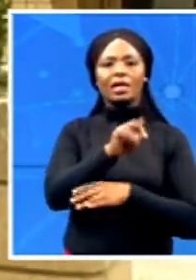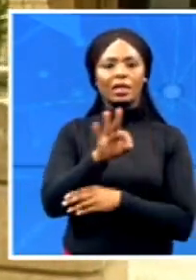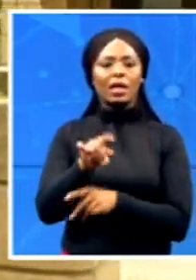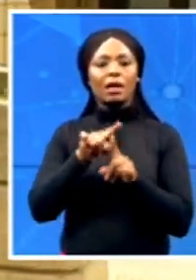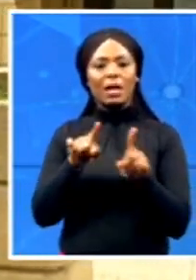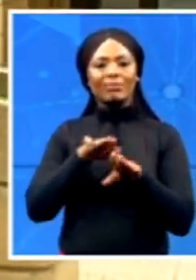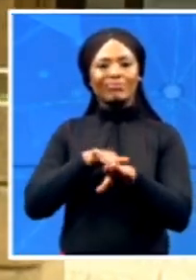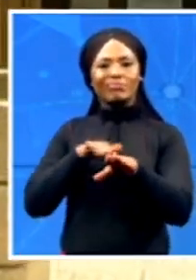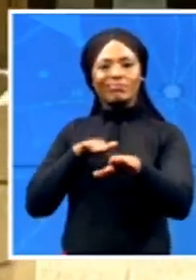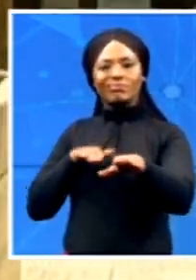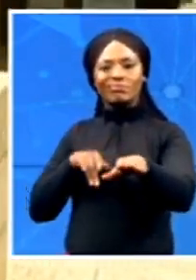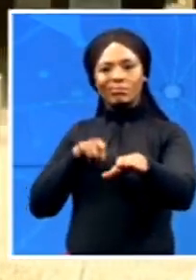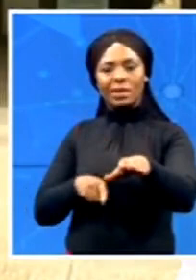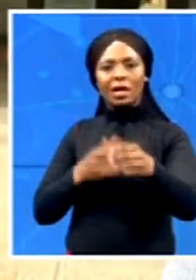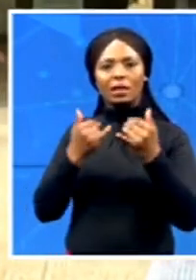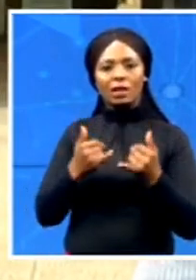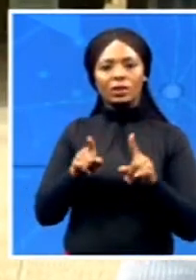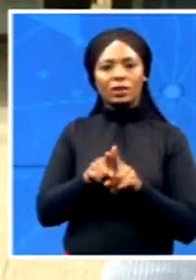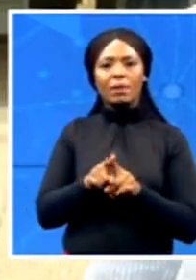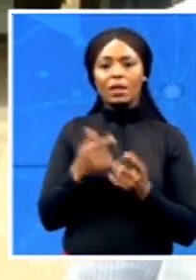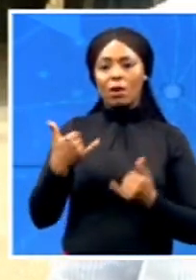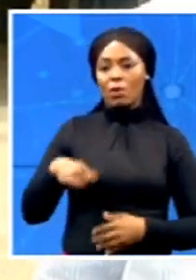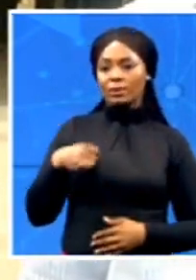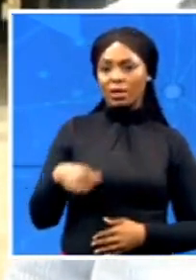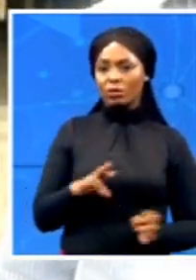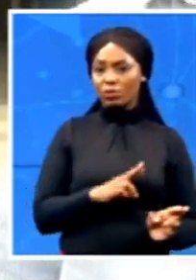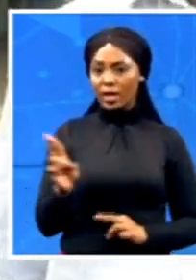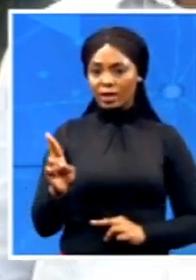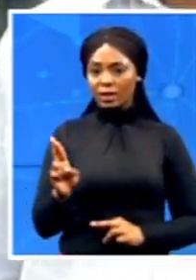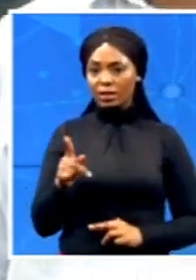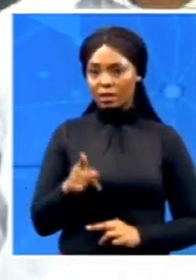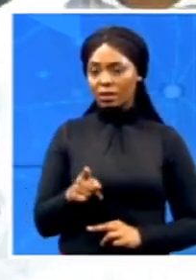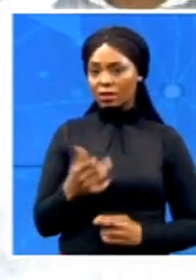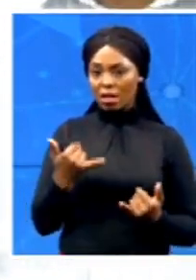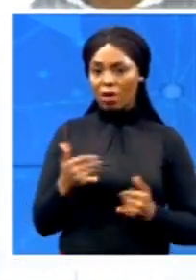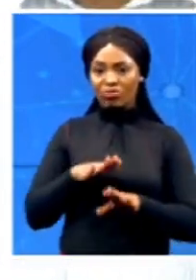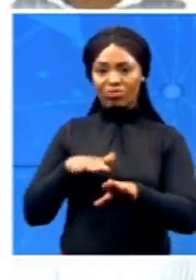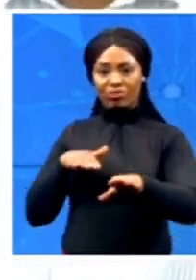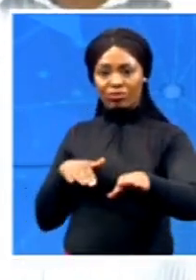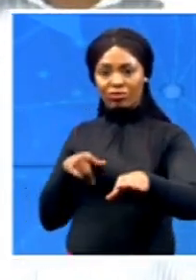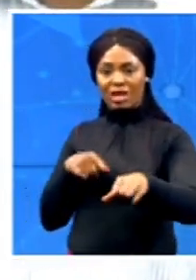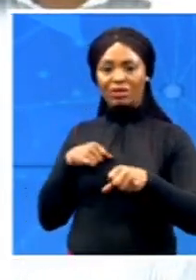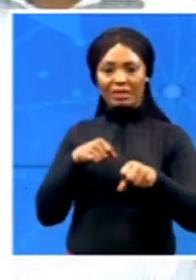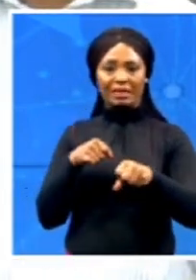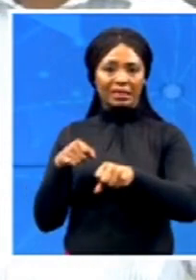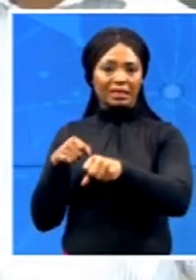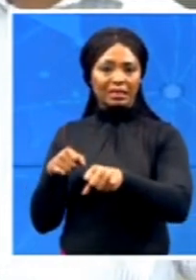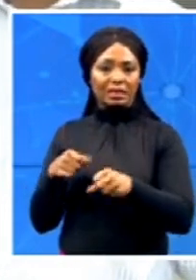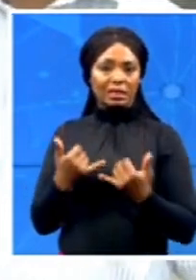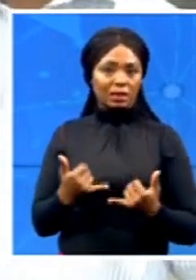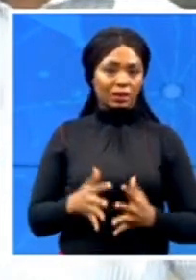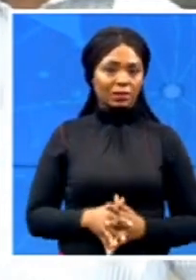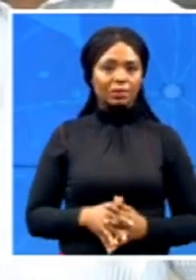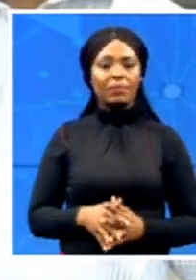this municipality to deal with this congestion, I am joined by the spokesperson of the King Sabatha Dalinyebo municipality, Mr.